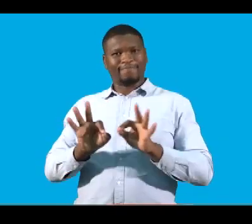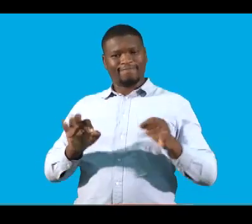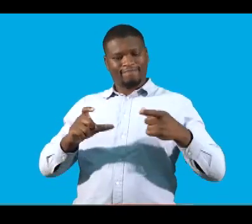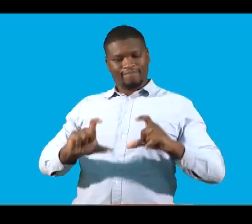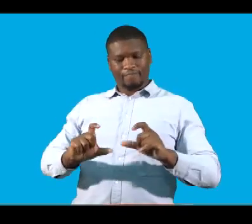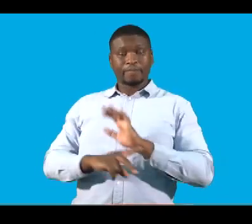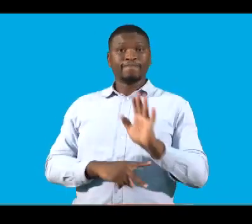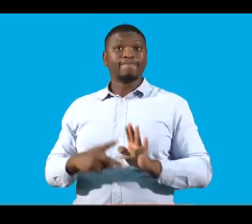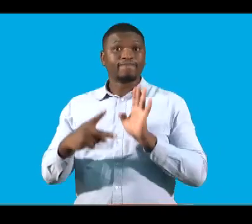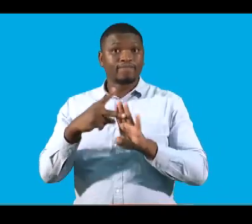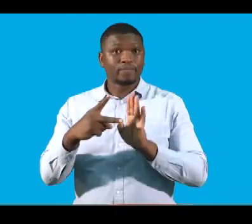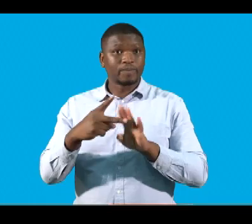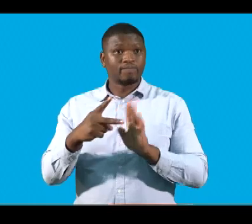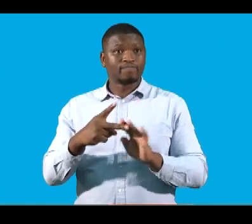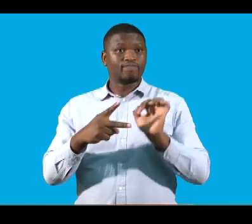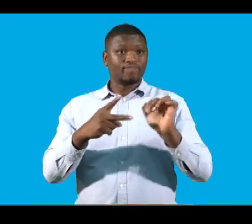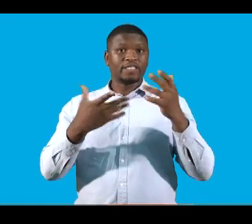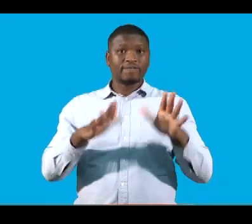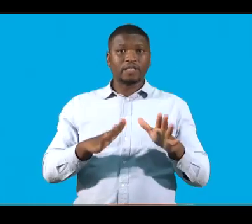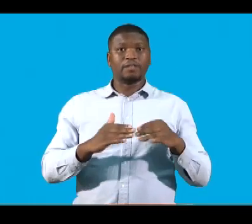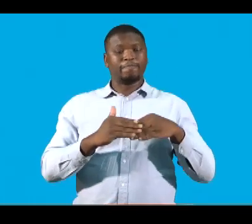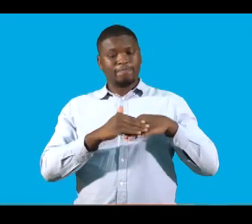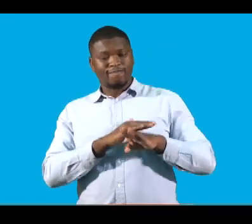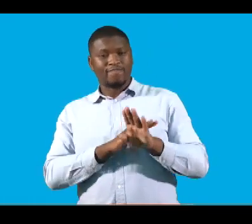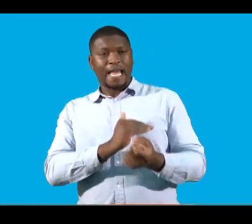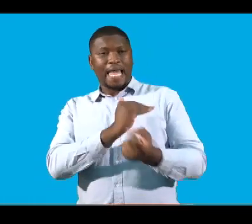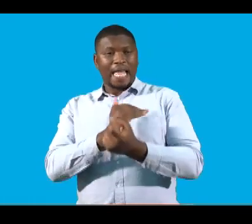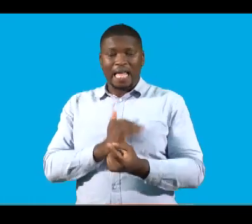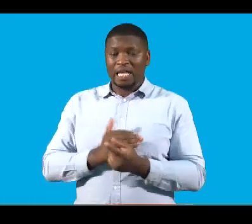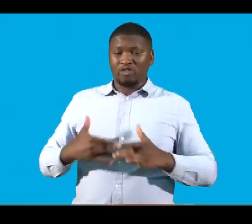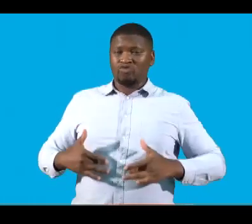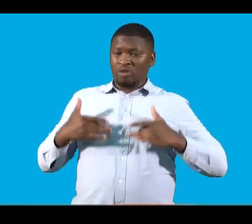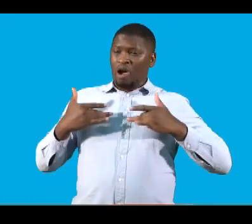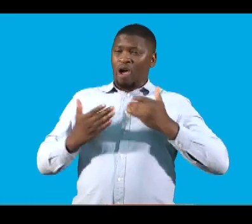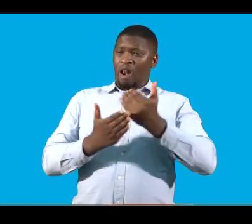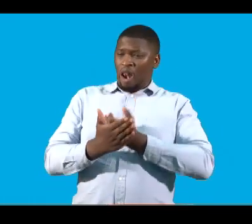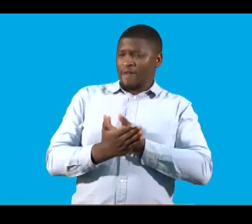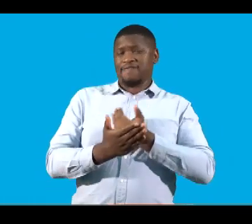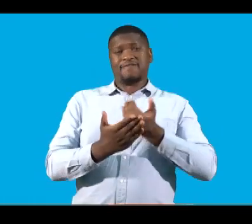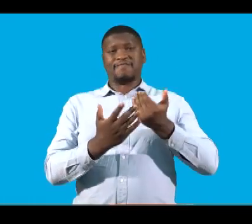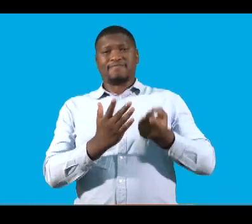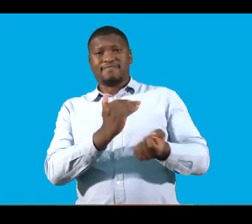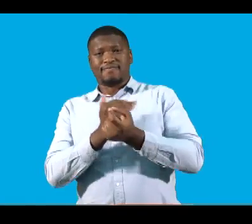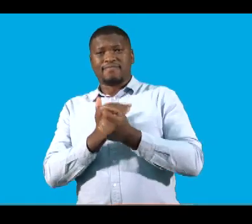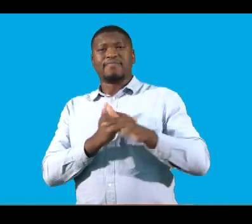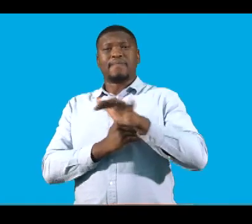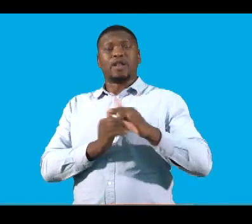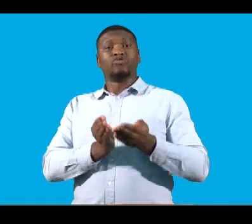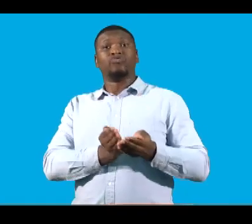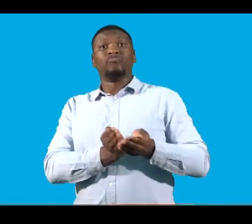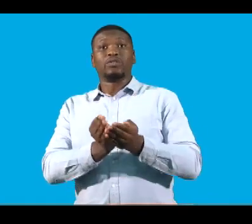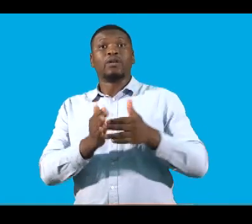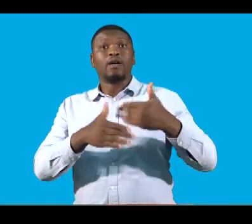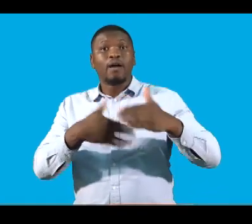body paragraph. Furthermore, he descends into savagery to survive at sea, so that is our second body